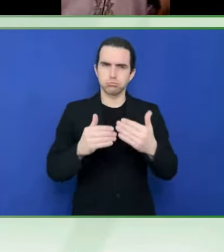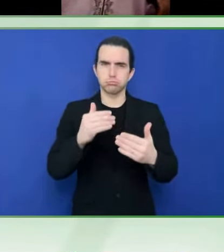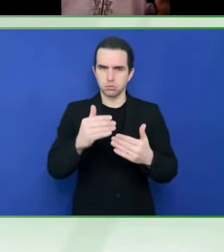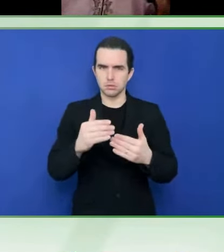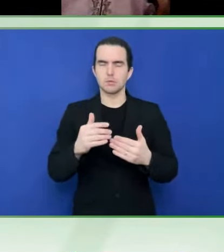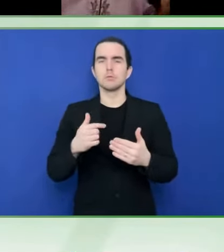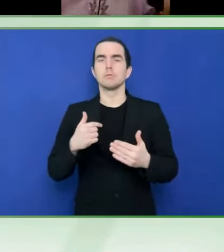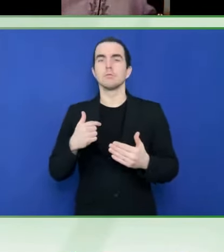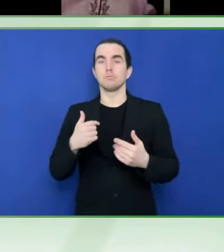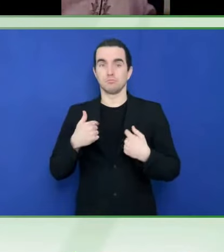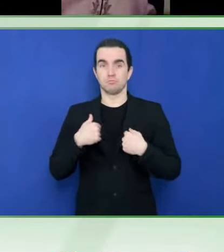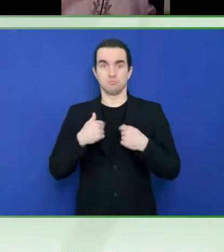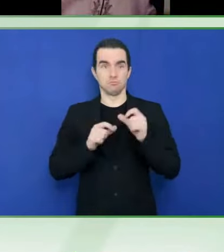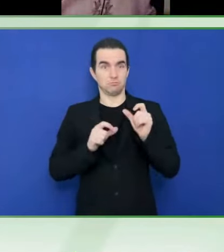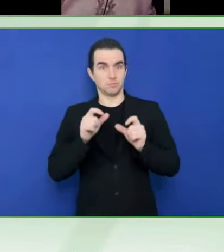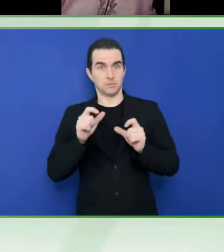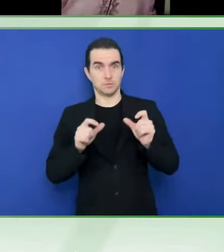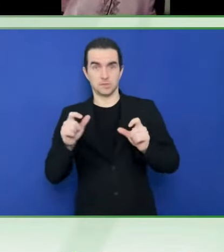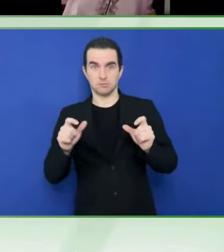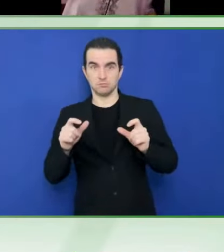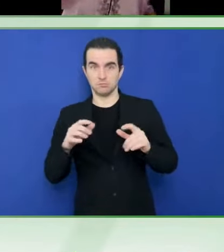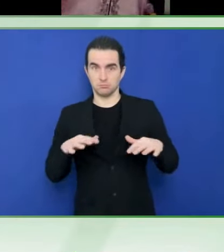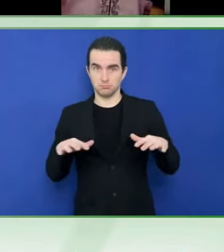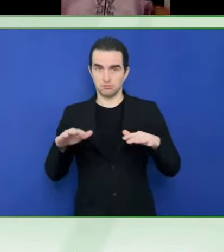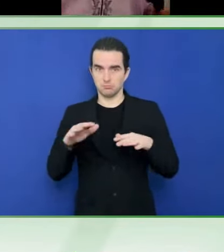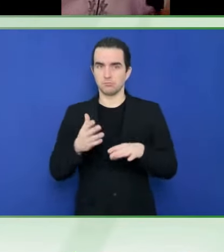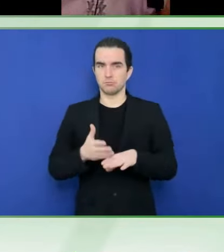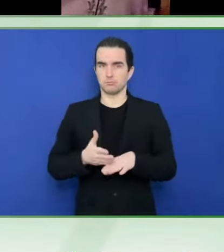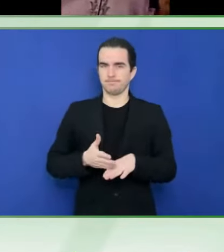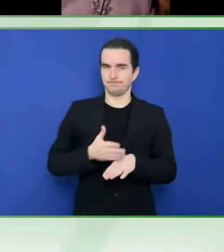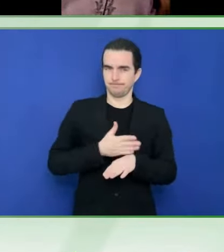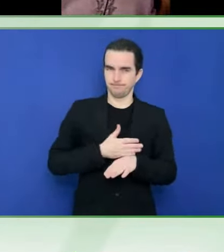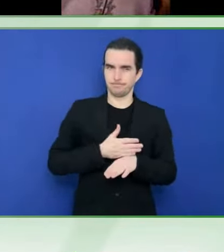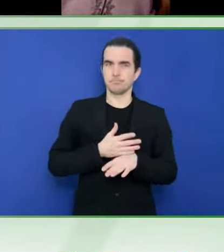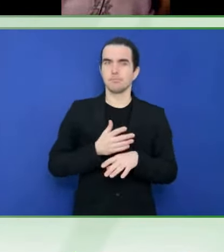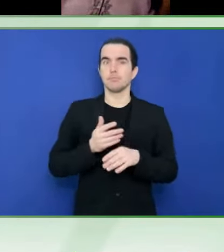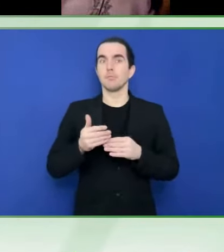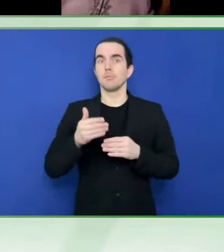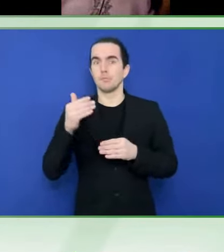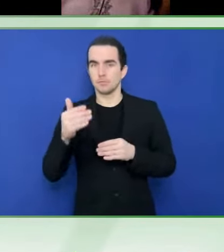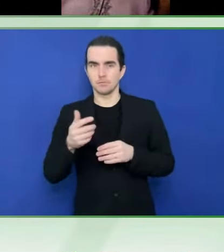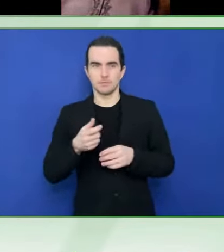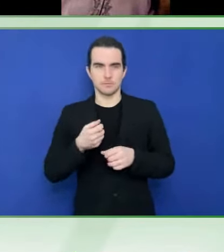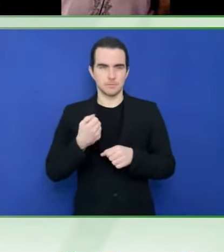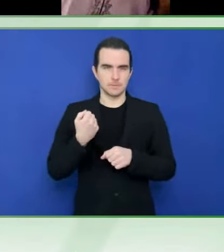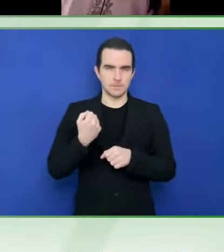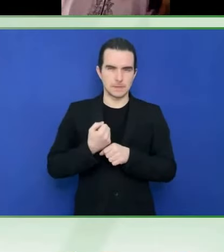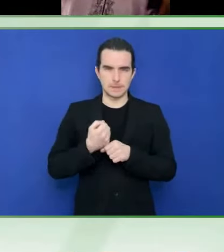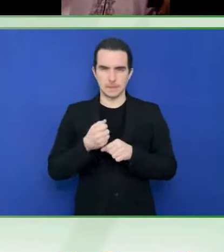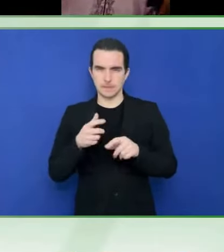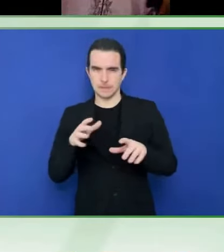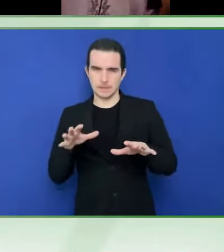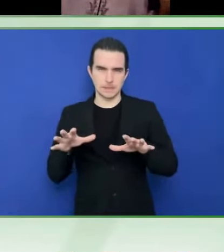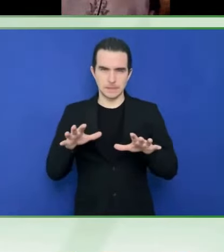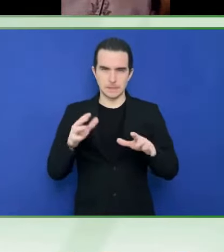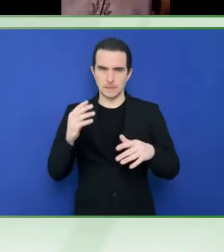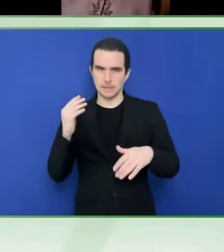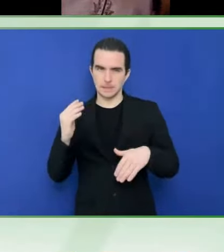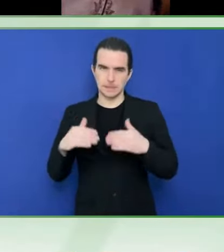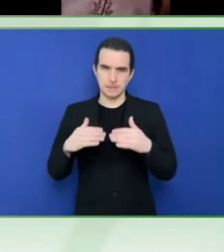Accessible transportation in Mumbai. Issues with accessible